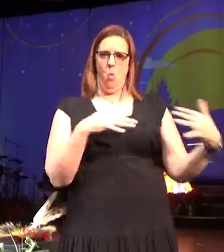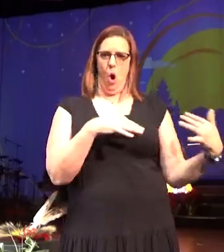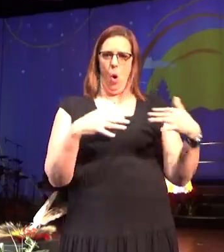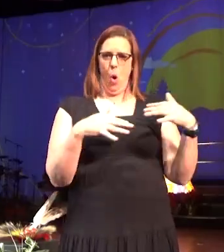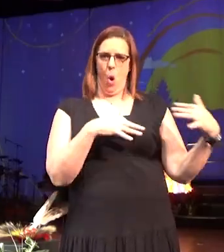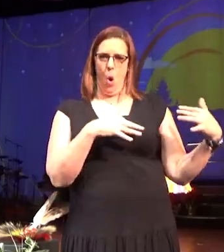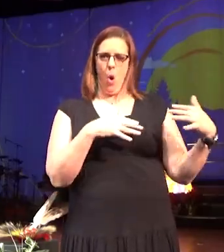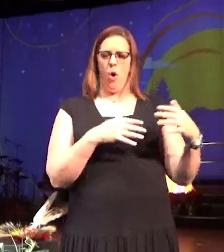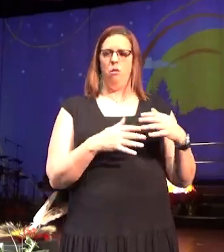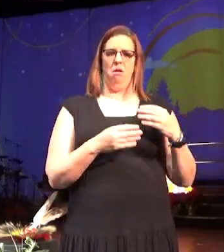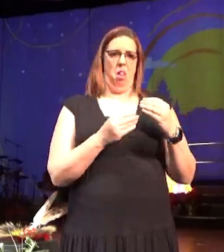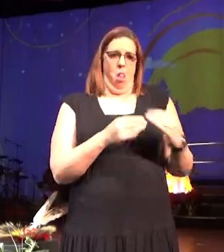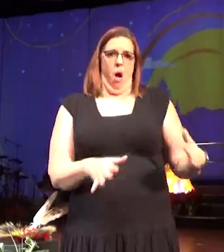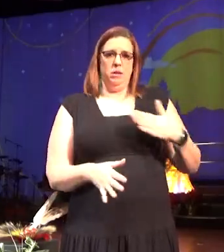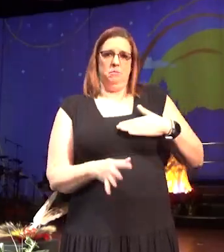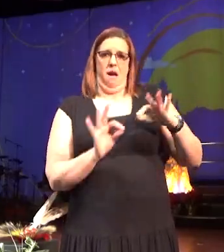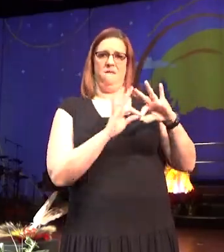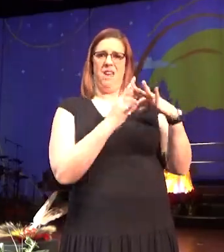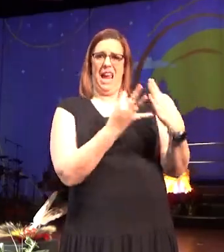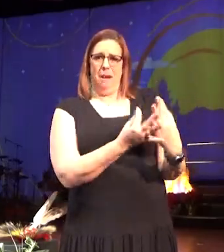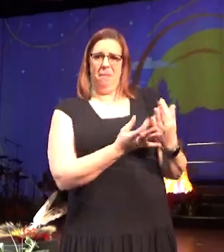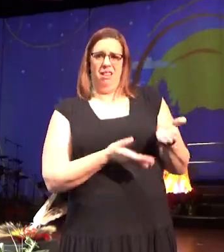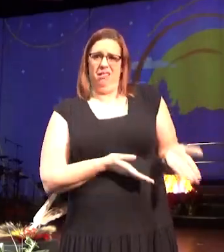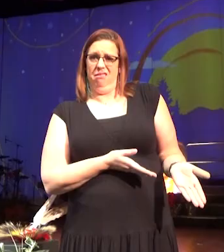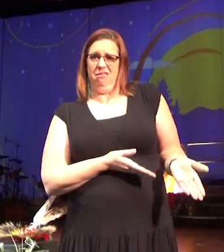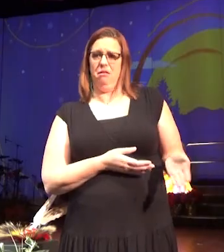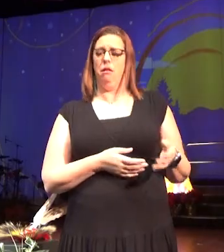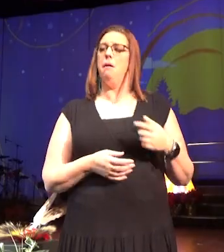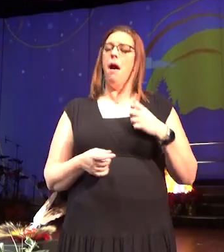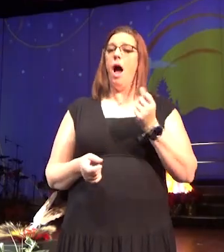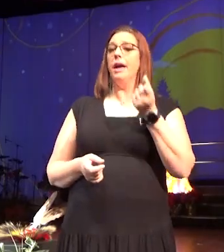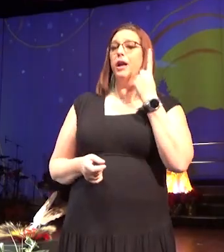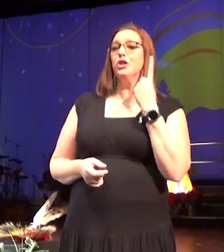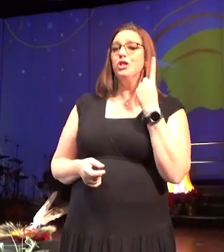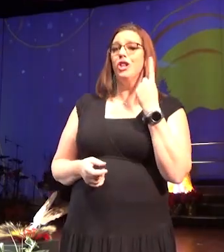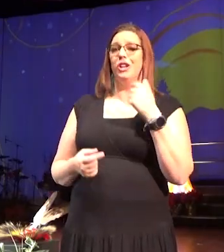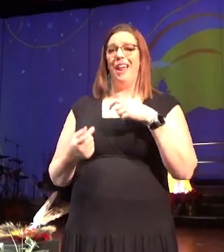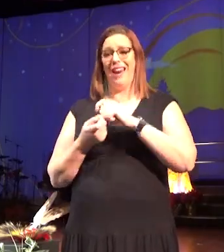Lost my family because of war. But I understood.